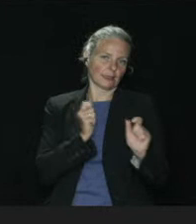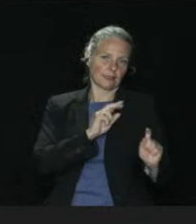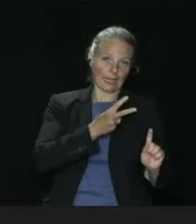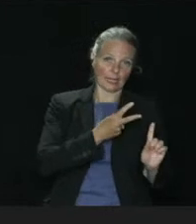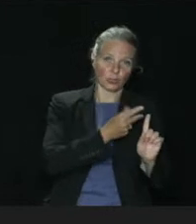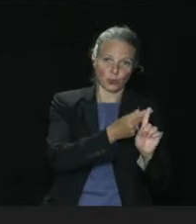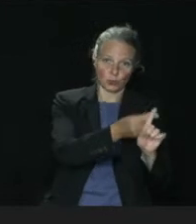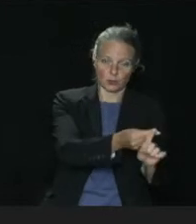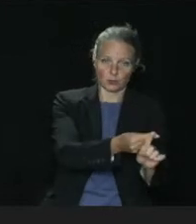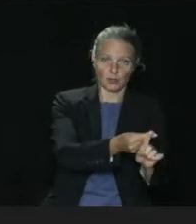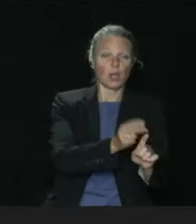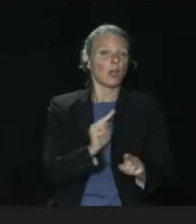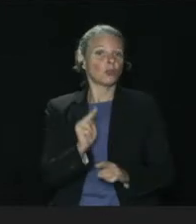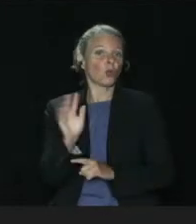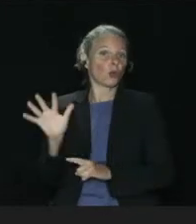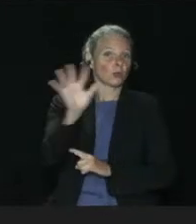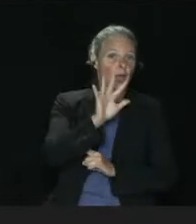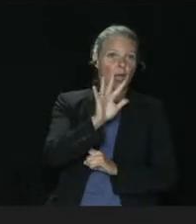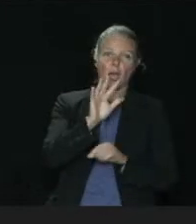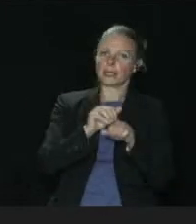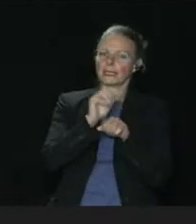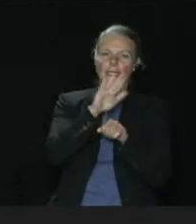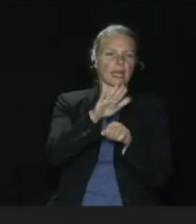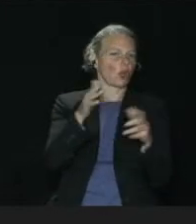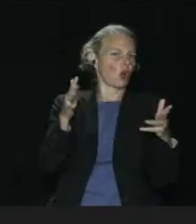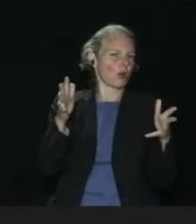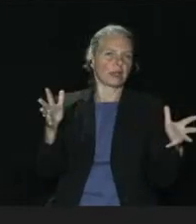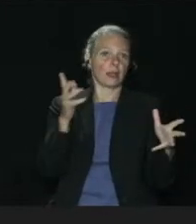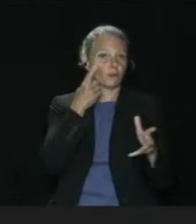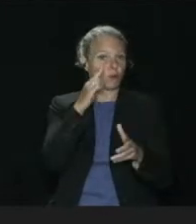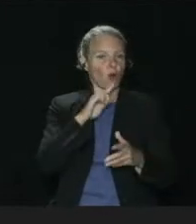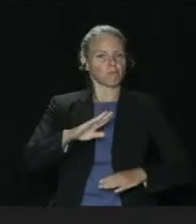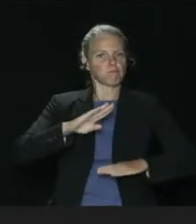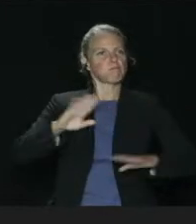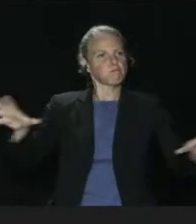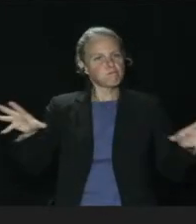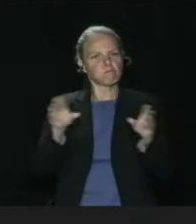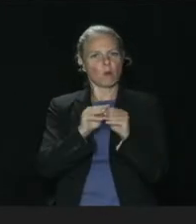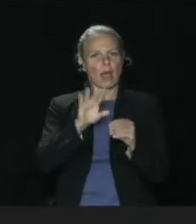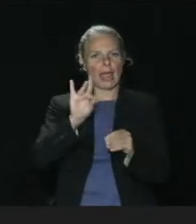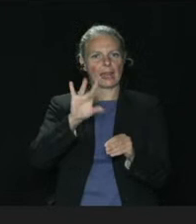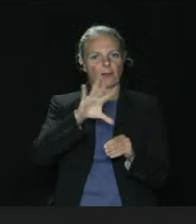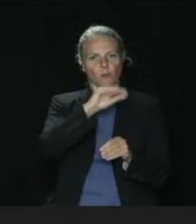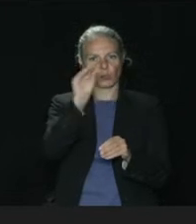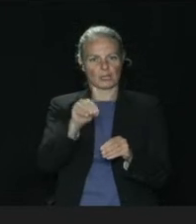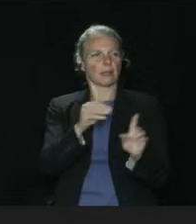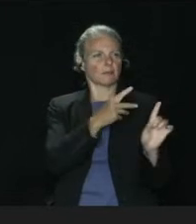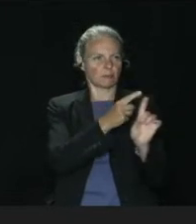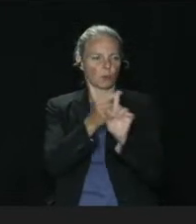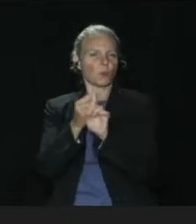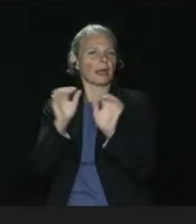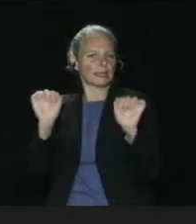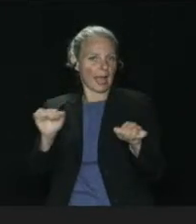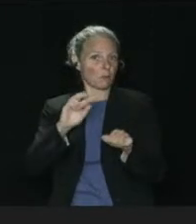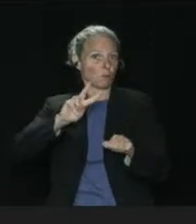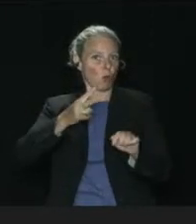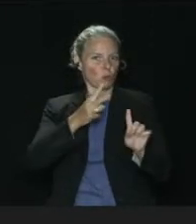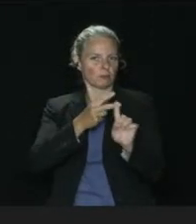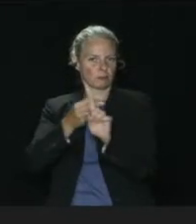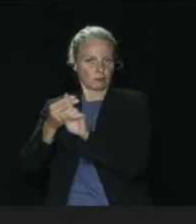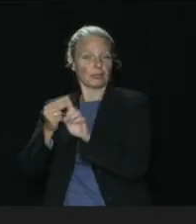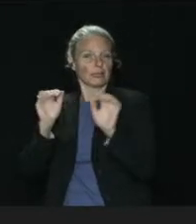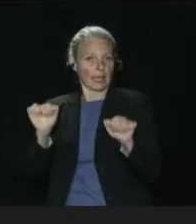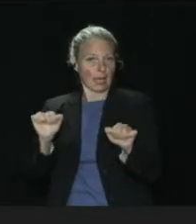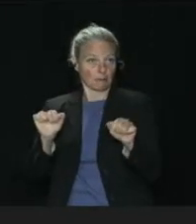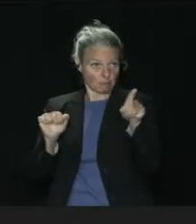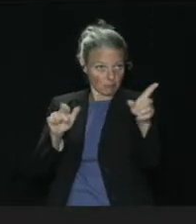sufficient vaccine supply to meet 85% of their eligible populations. And if they need more, we'll ship